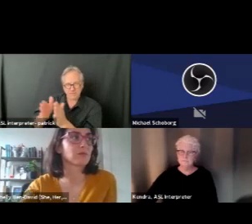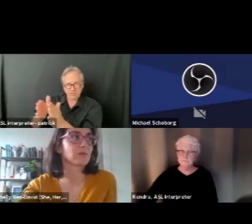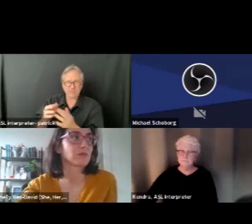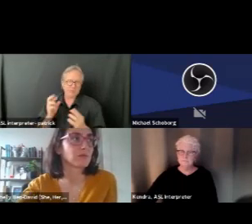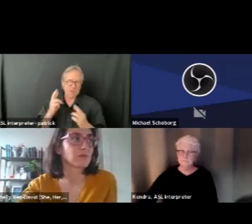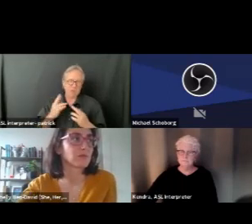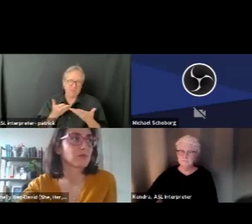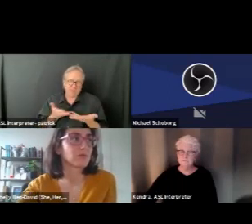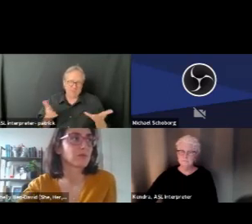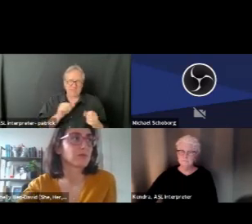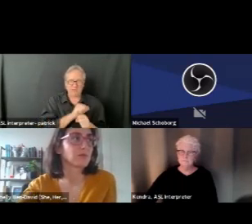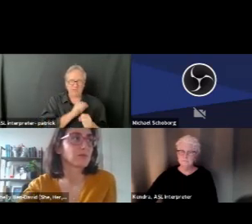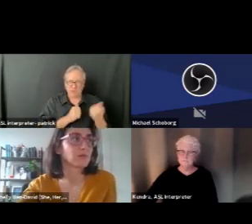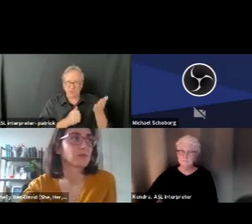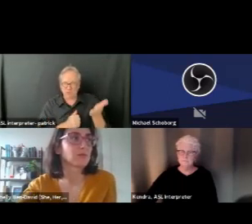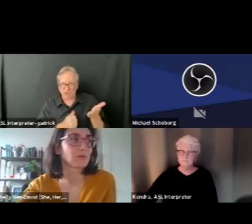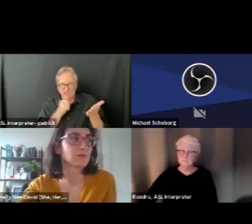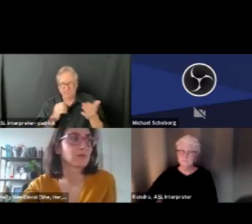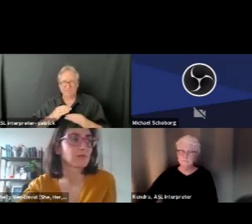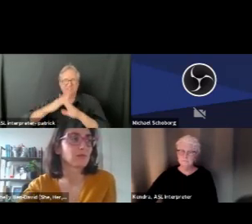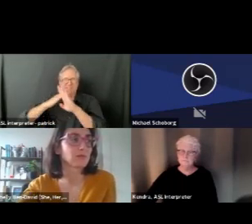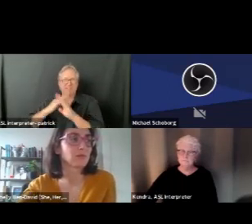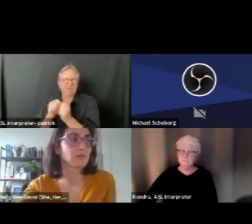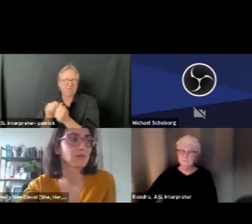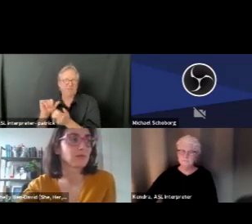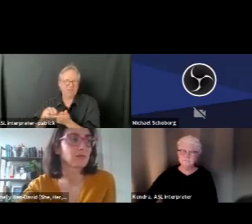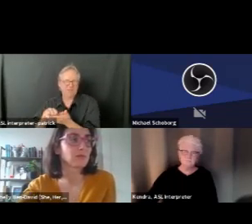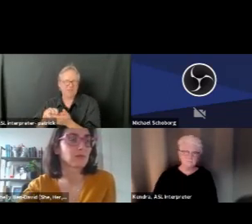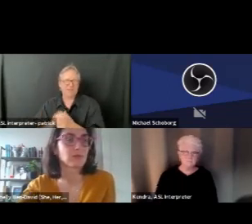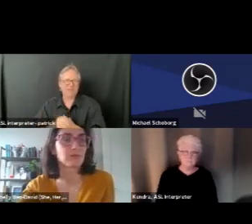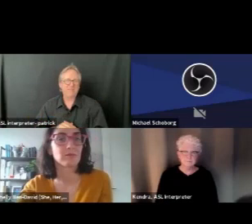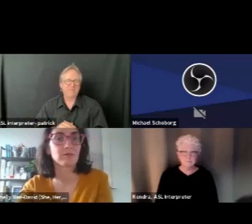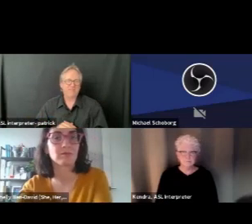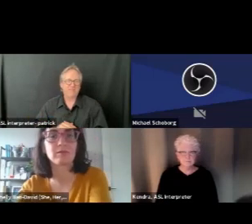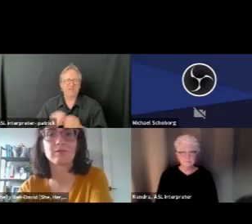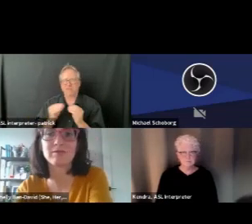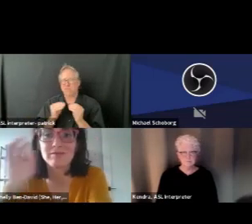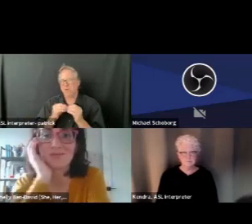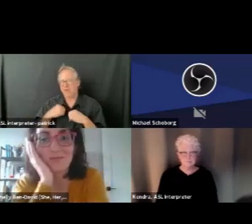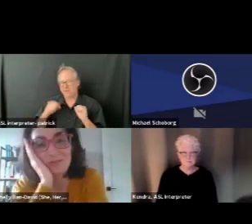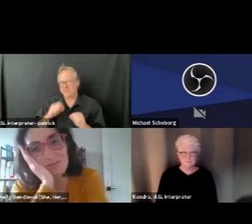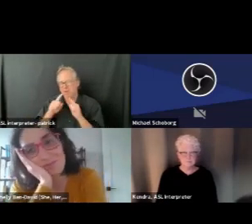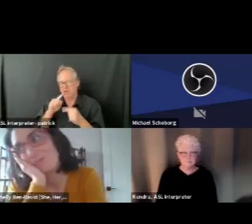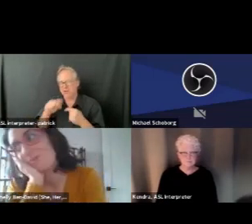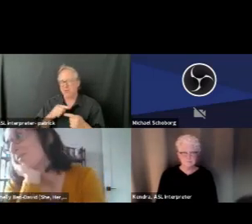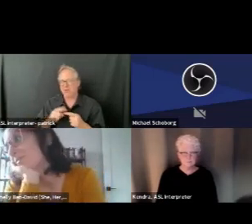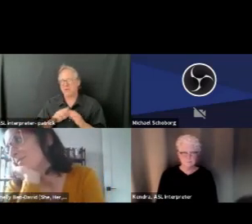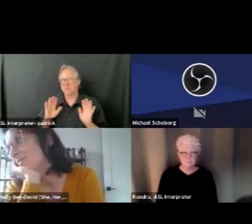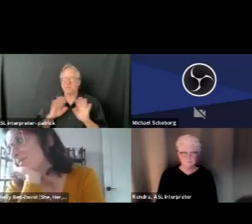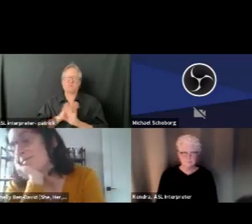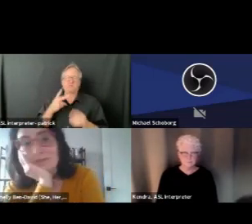doesn't really contribute to that. And yeah, there's more I could talk about this, but yeah.